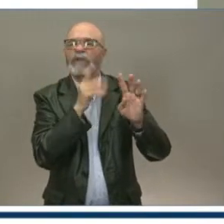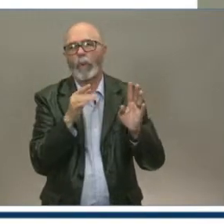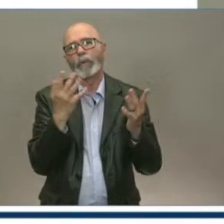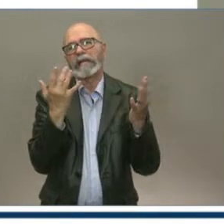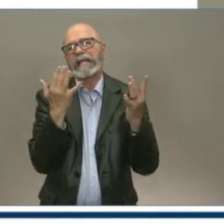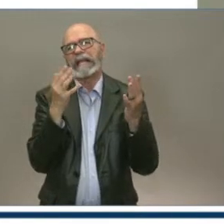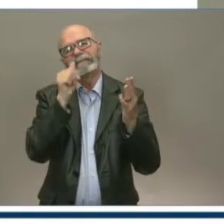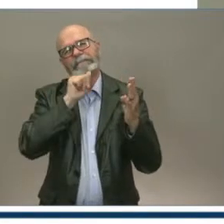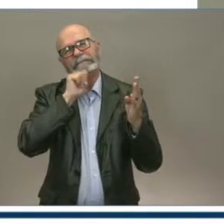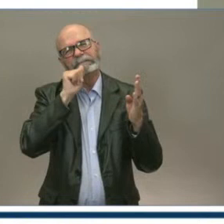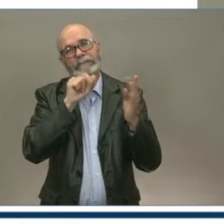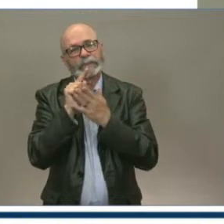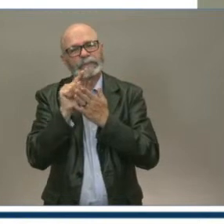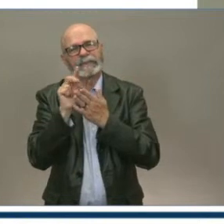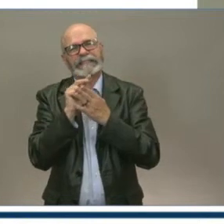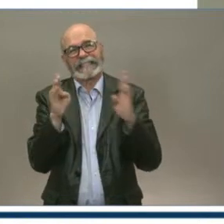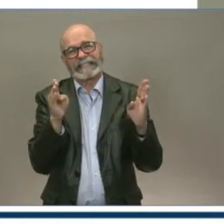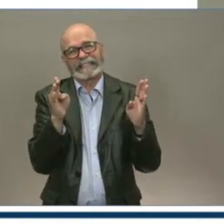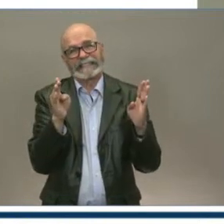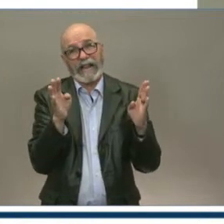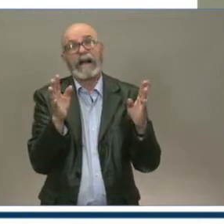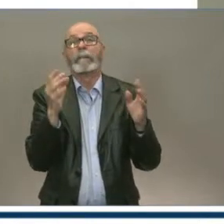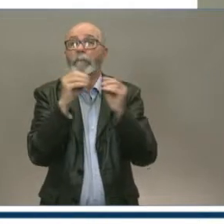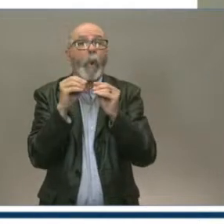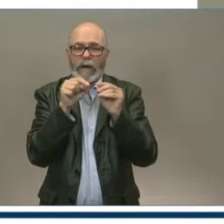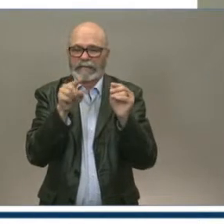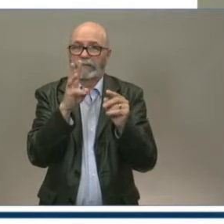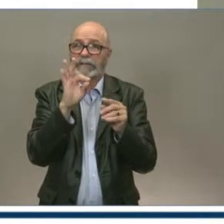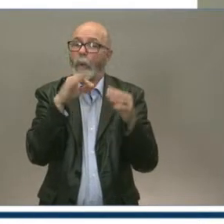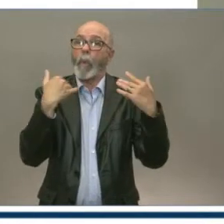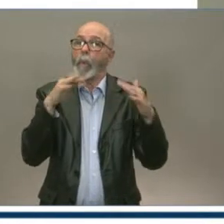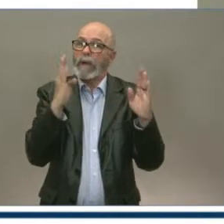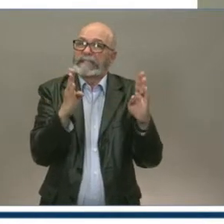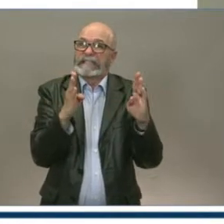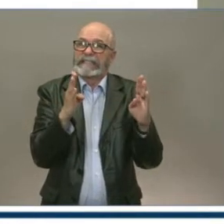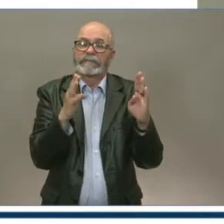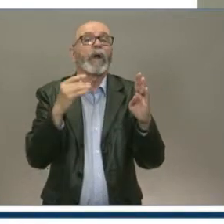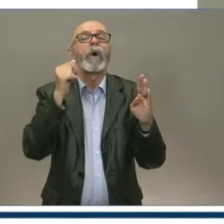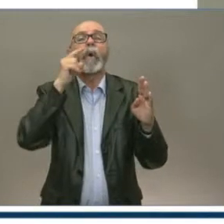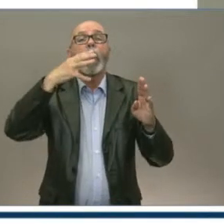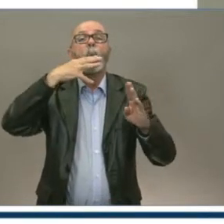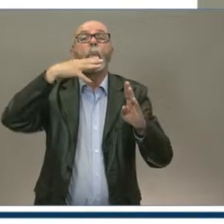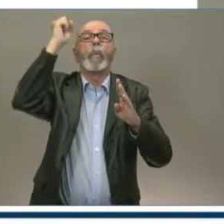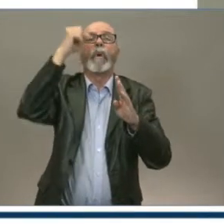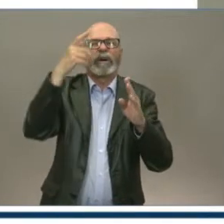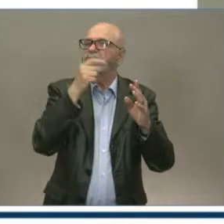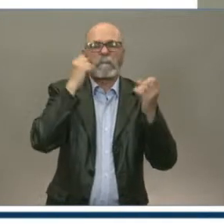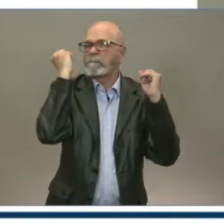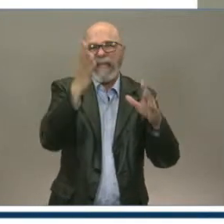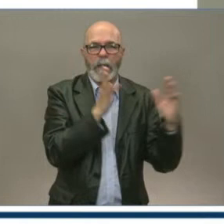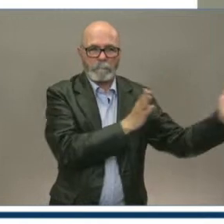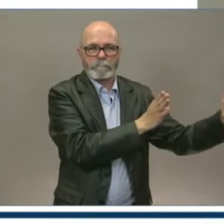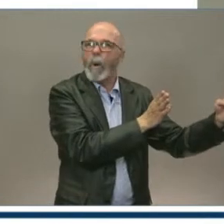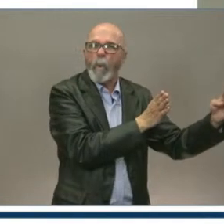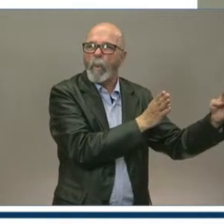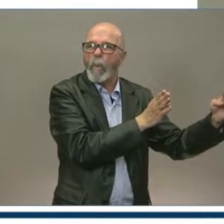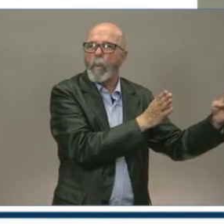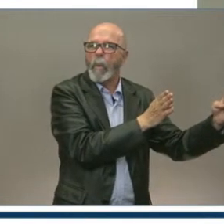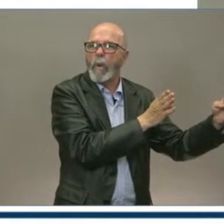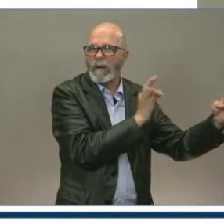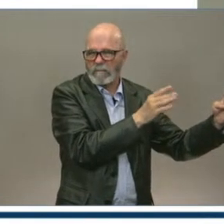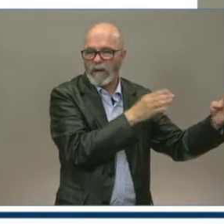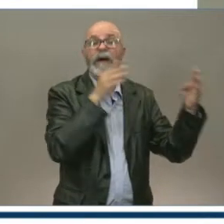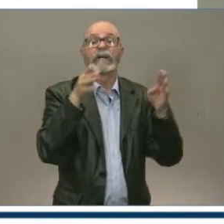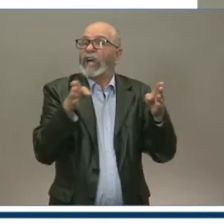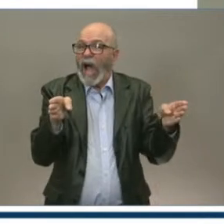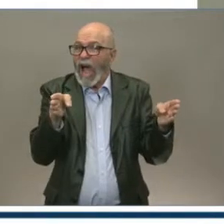little bit of time, longer than older age cohorts than we've done so far, simply because of the greater size of this age